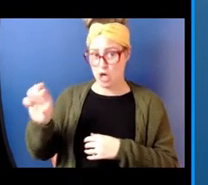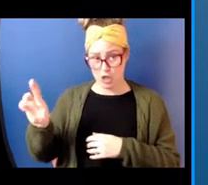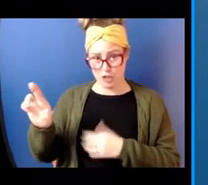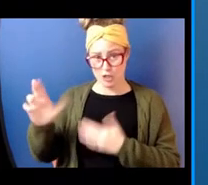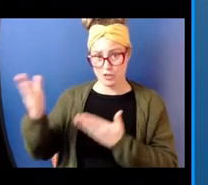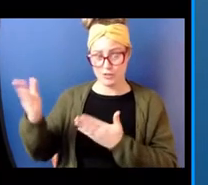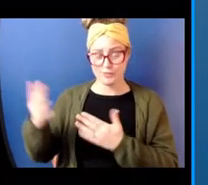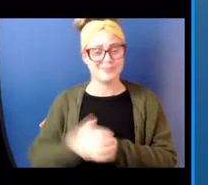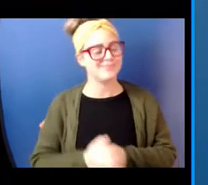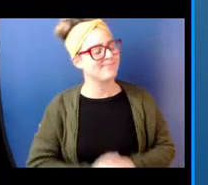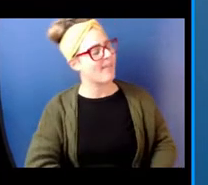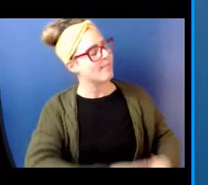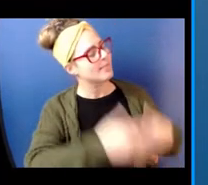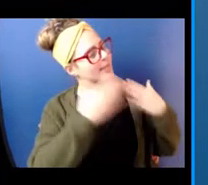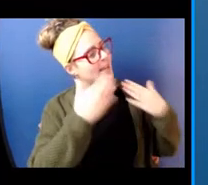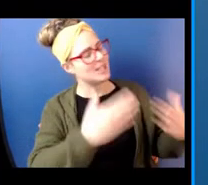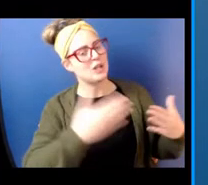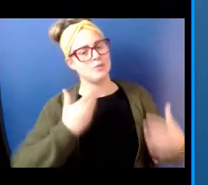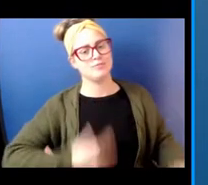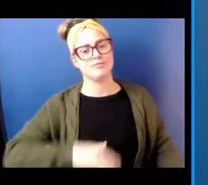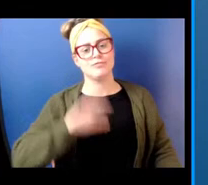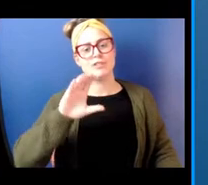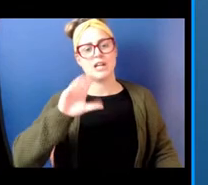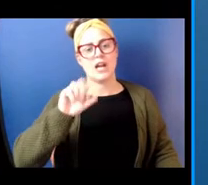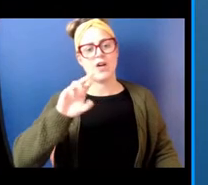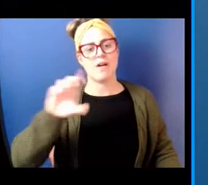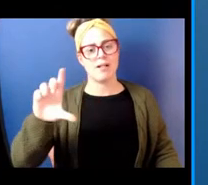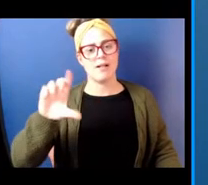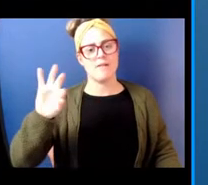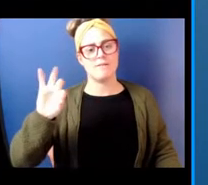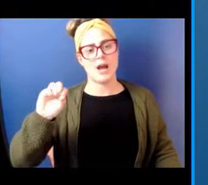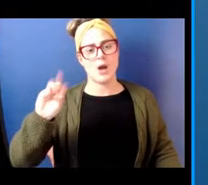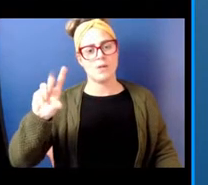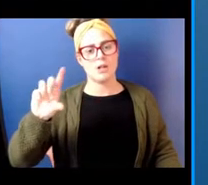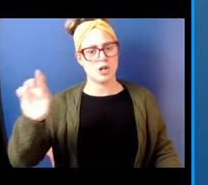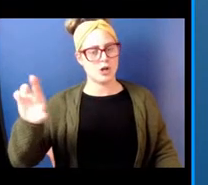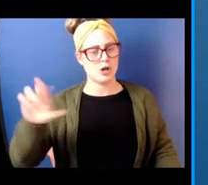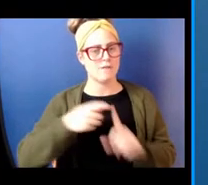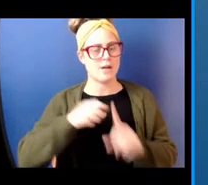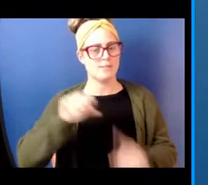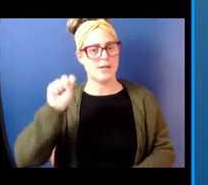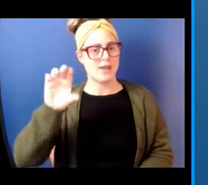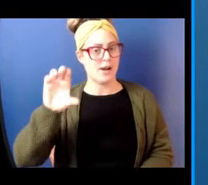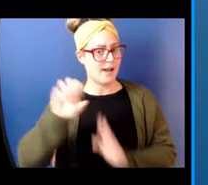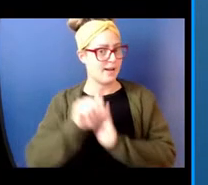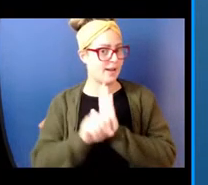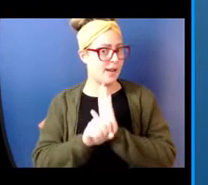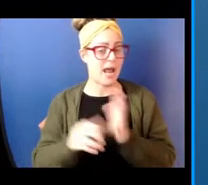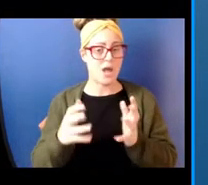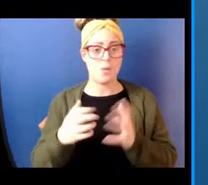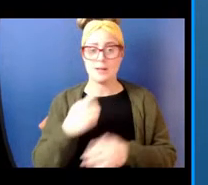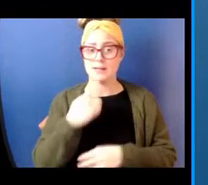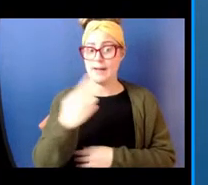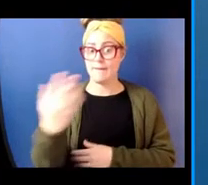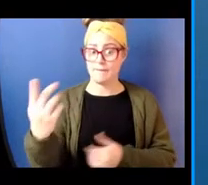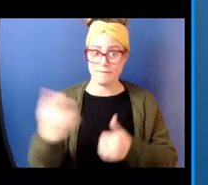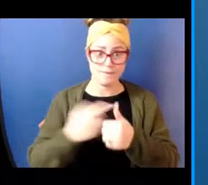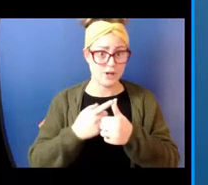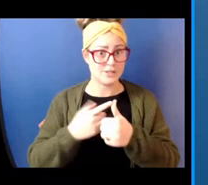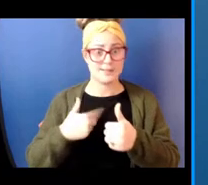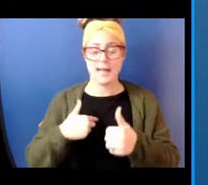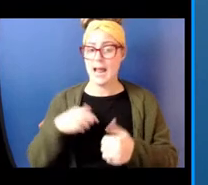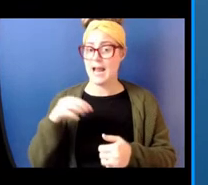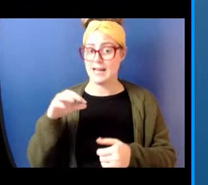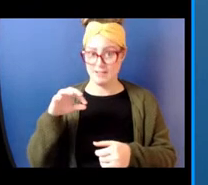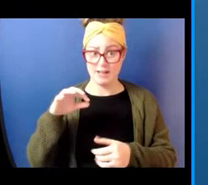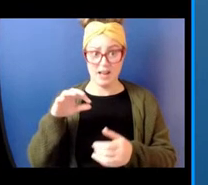thank you I'm Carol Fowler from South Carolina I want to say first that I intend to vote for this